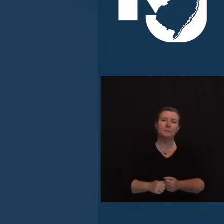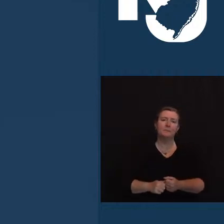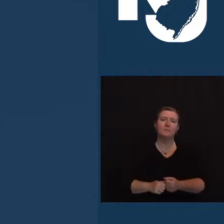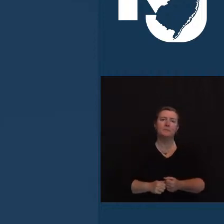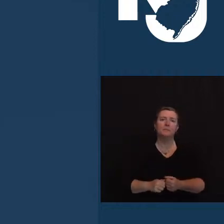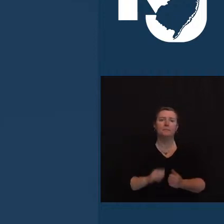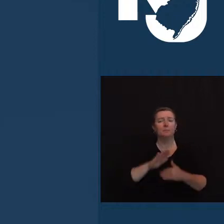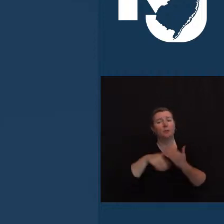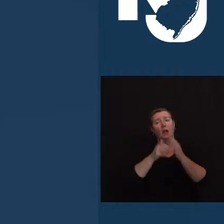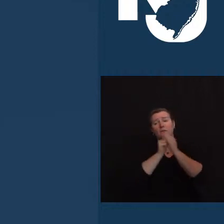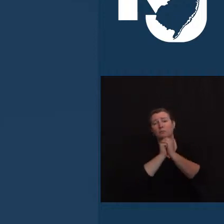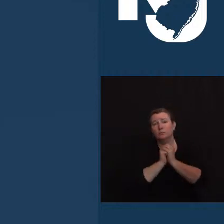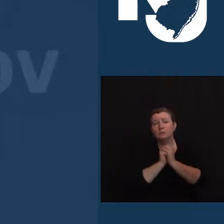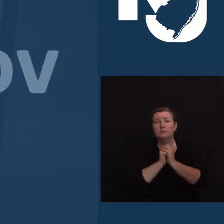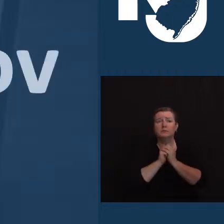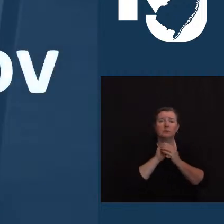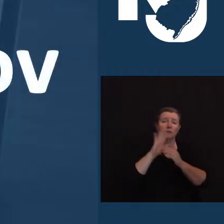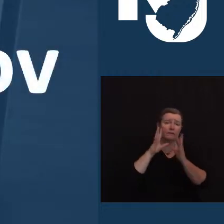Golden Dome.